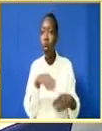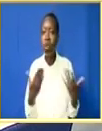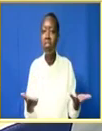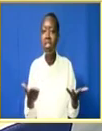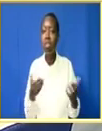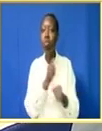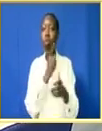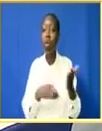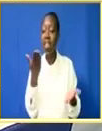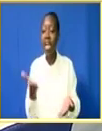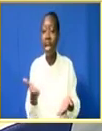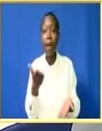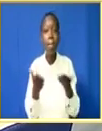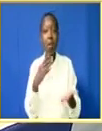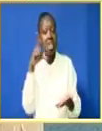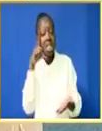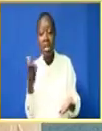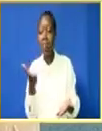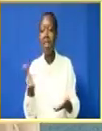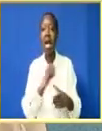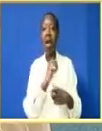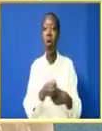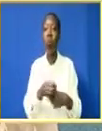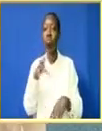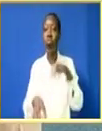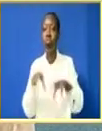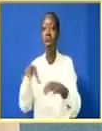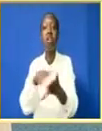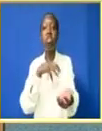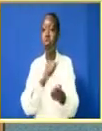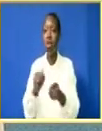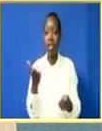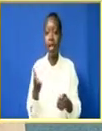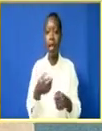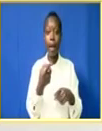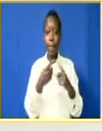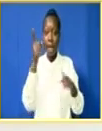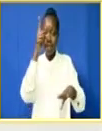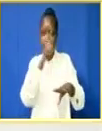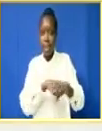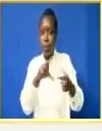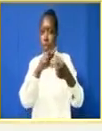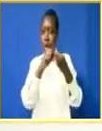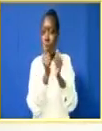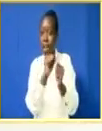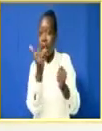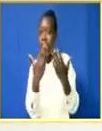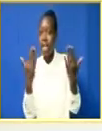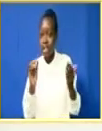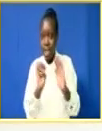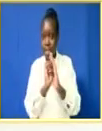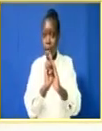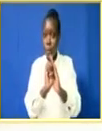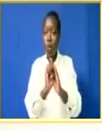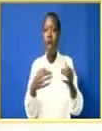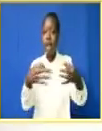and lie on it. Yeah, and sleep there and ruin the plant. Exactly. Okay, so when you hang it, you usually find it grows well. The fruits are going to